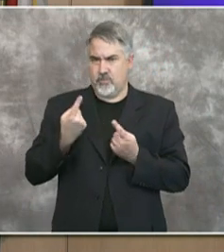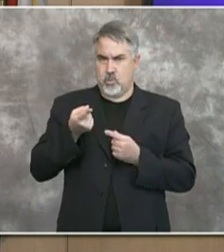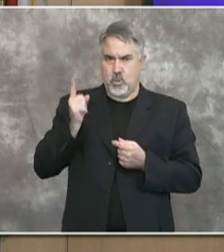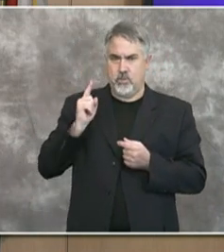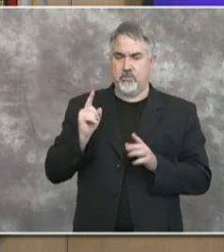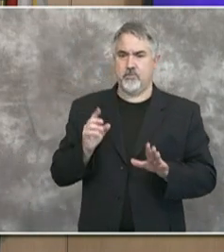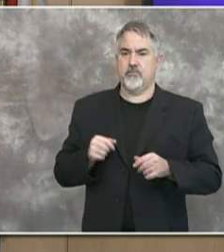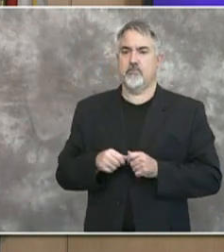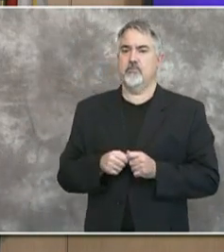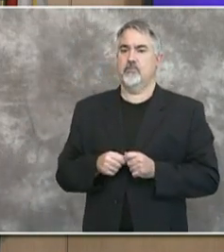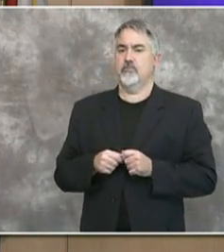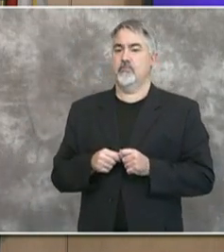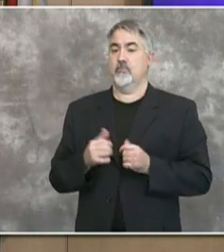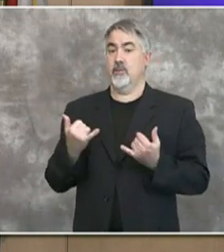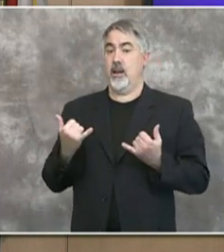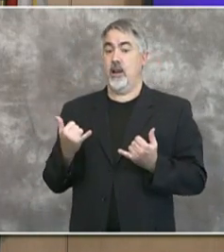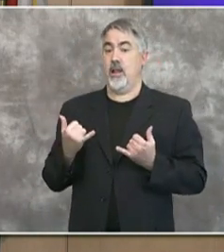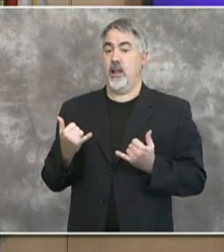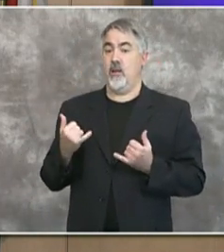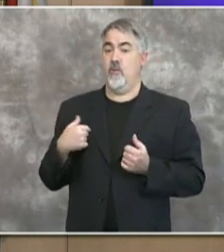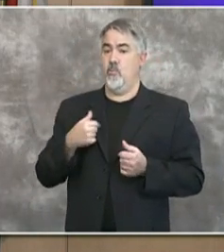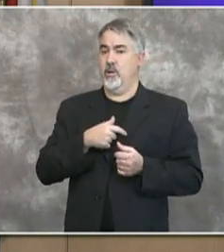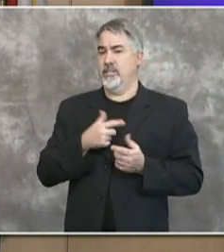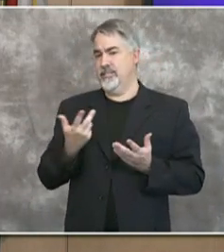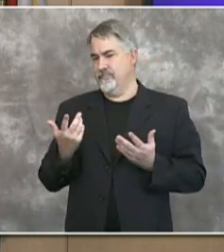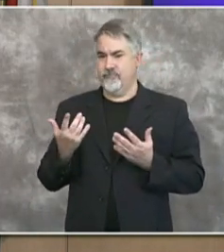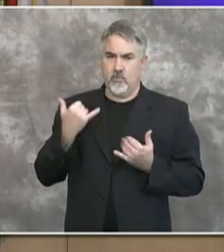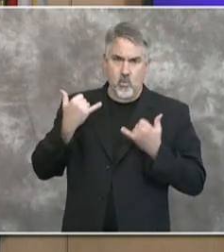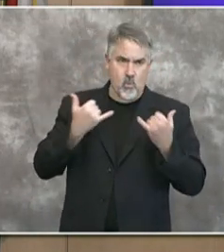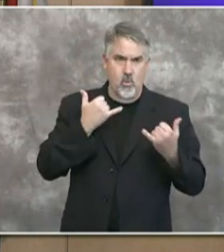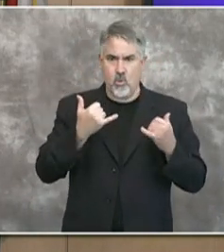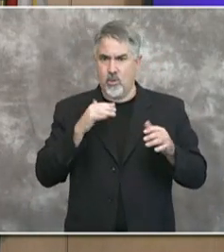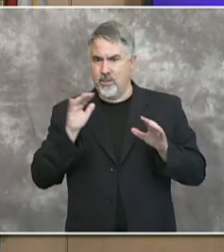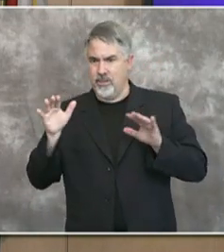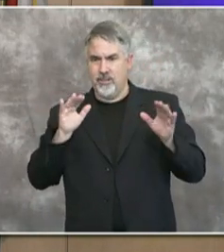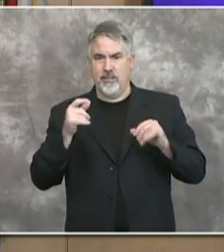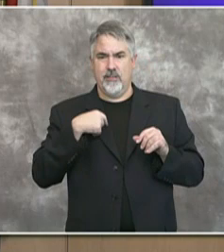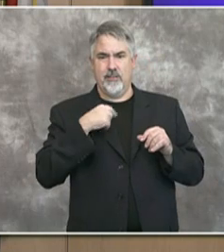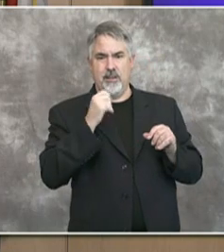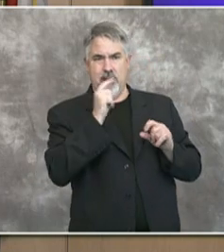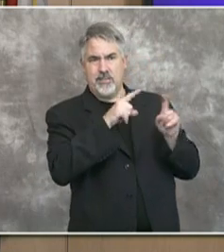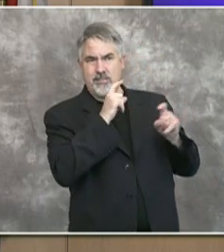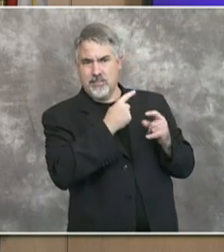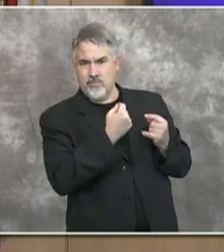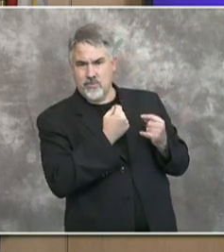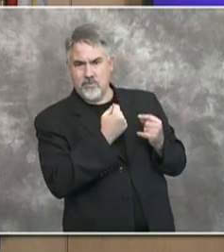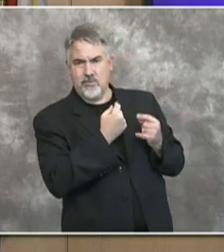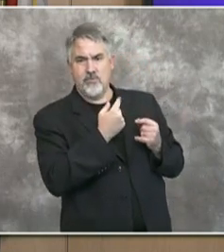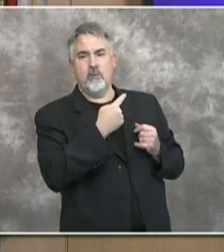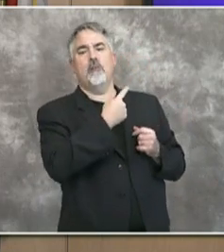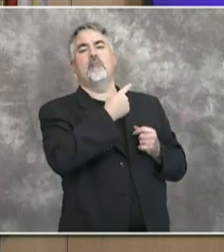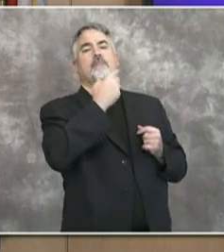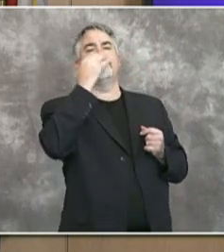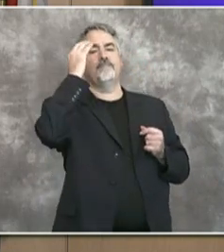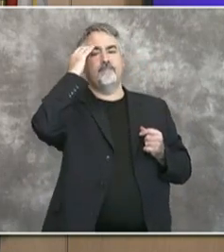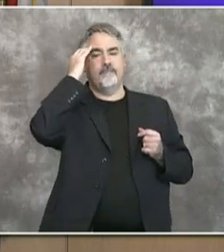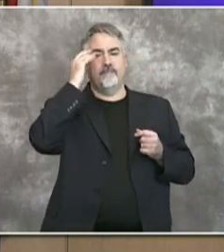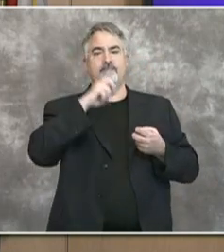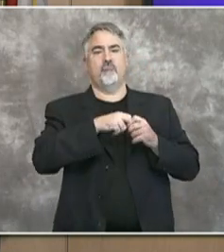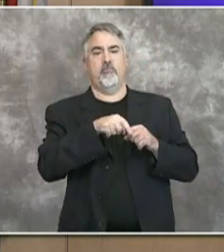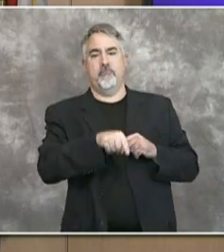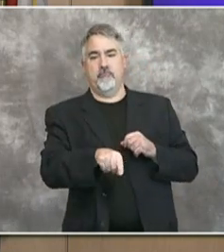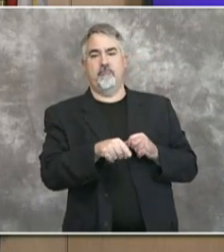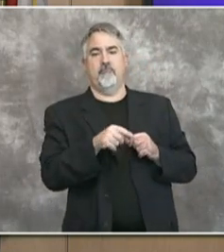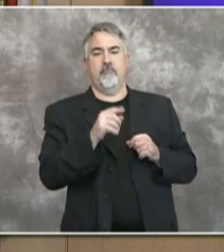with a series of asks. We've had subsequent follow-on and calls, and they continue to not only be aware of the problem, be mindful of our concerns,